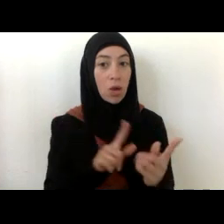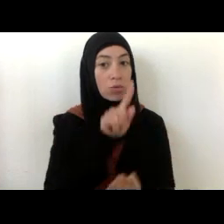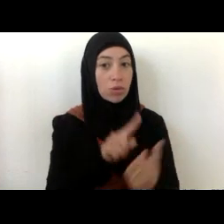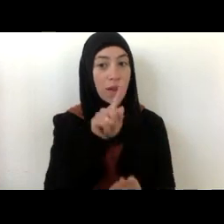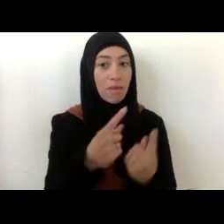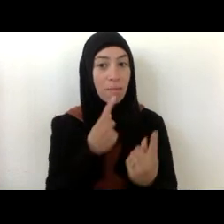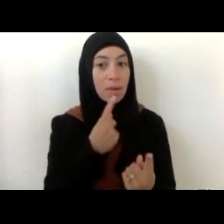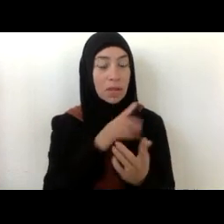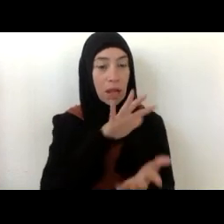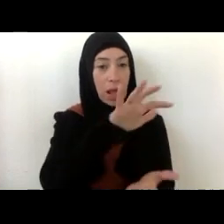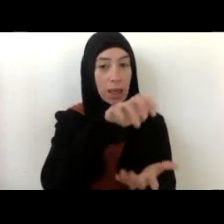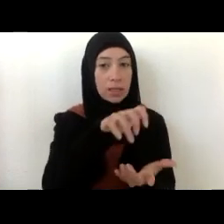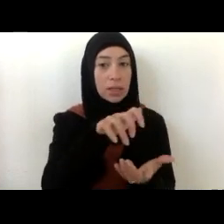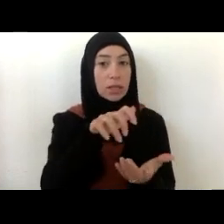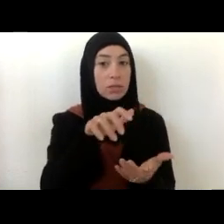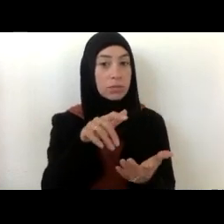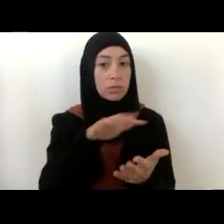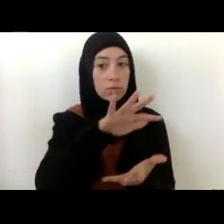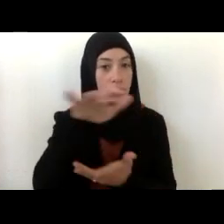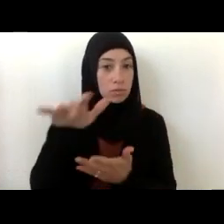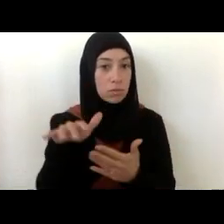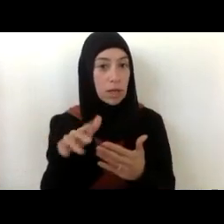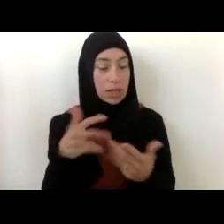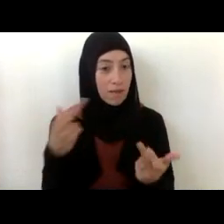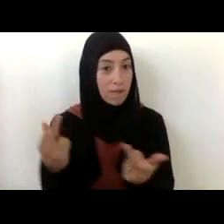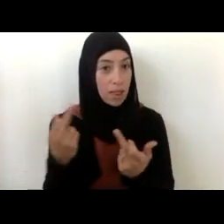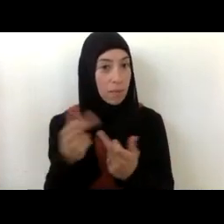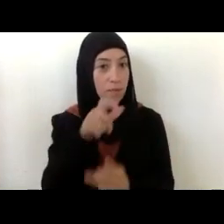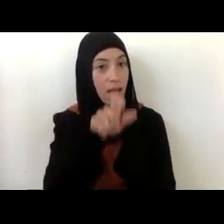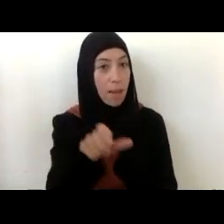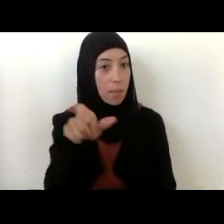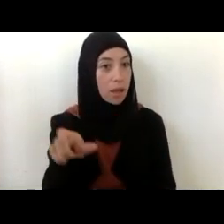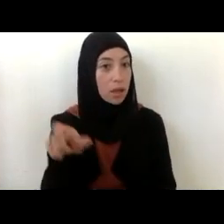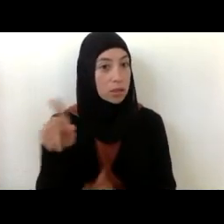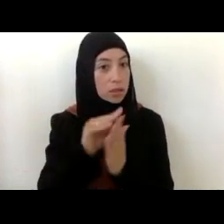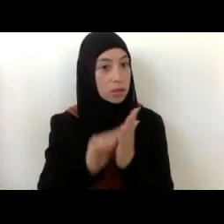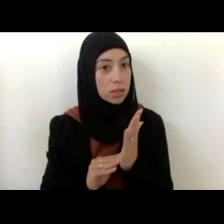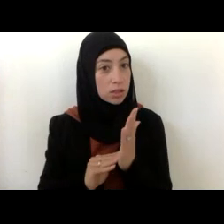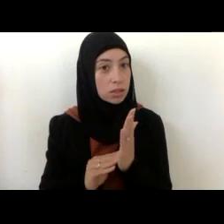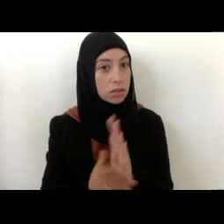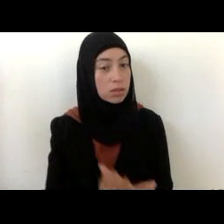information collected, and is it available to applicants?